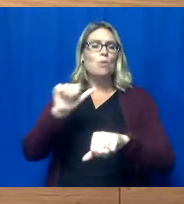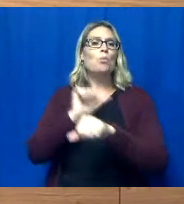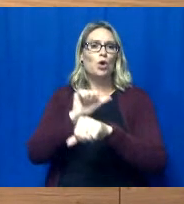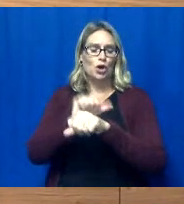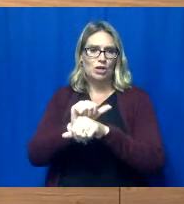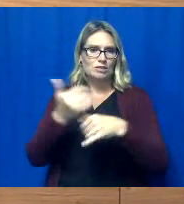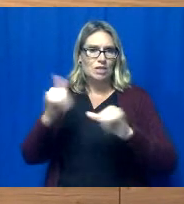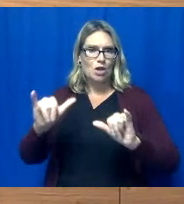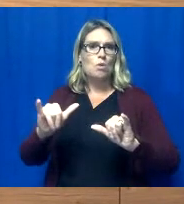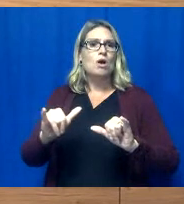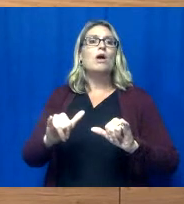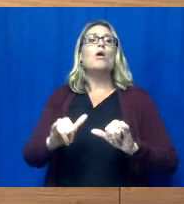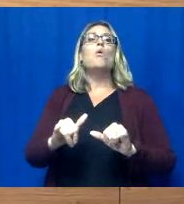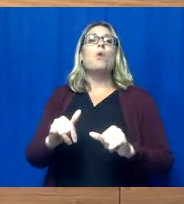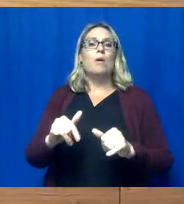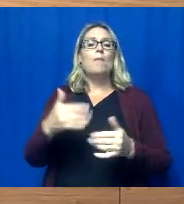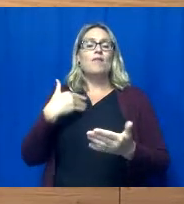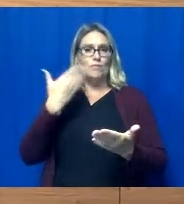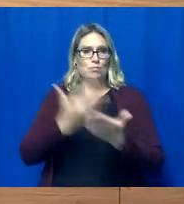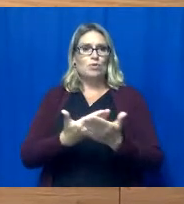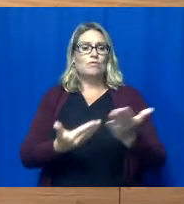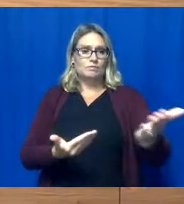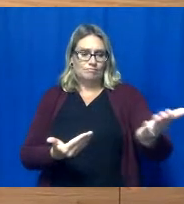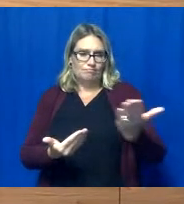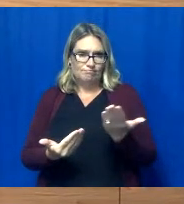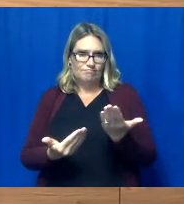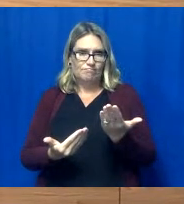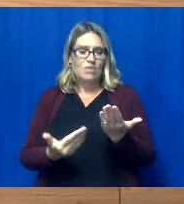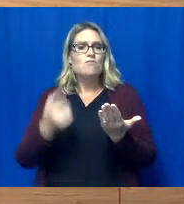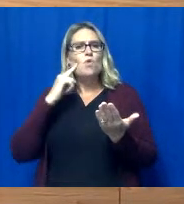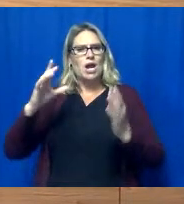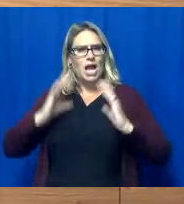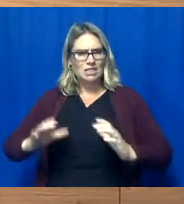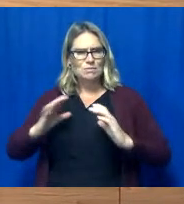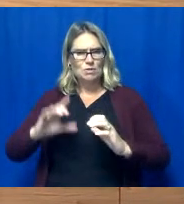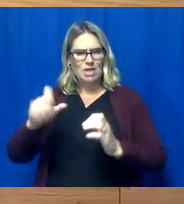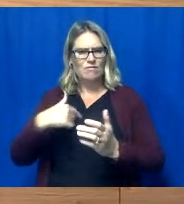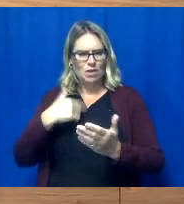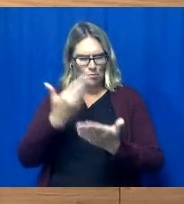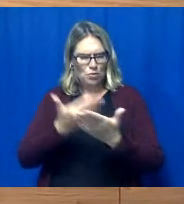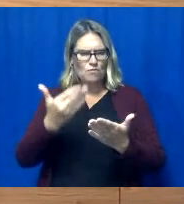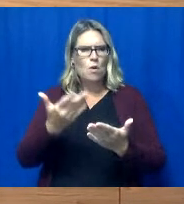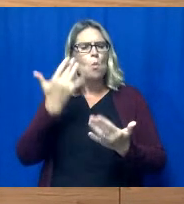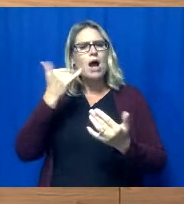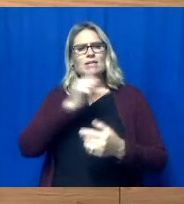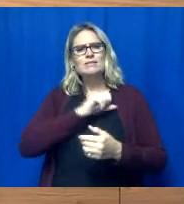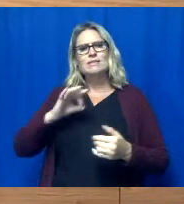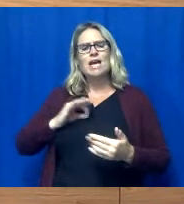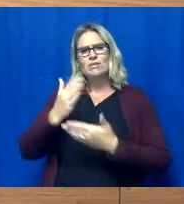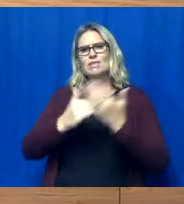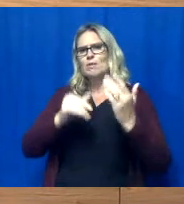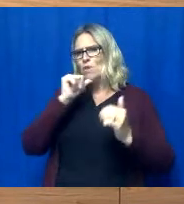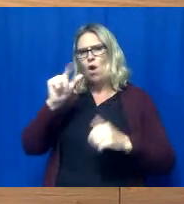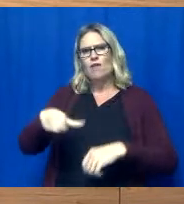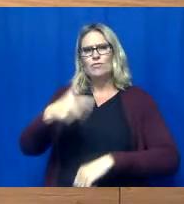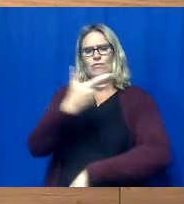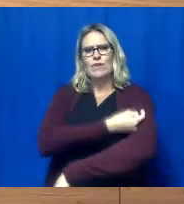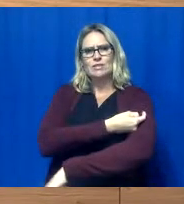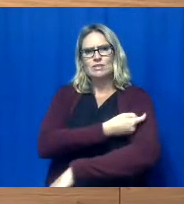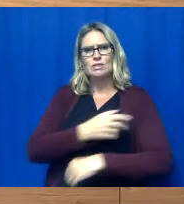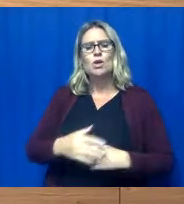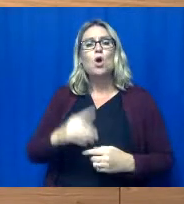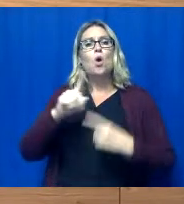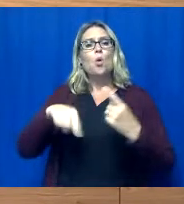of vaccination is required of the customers. Can you provide us with more details on how and where and when the